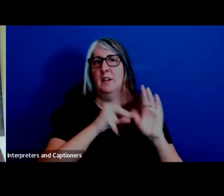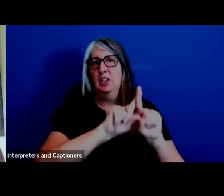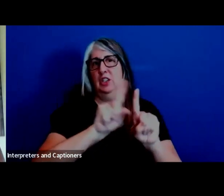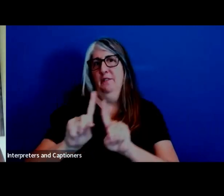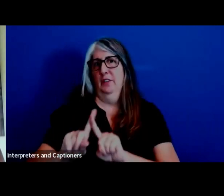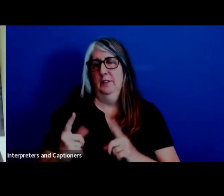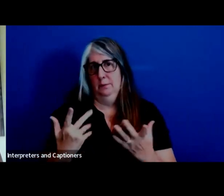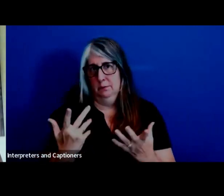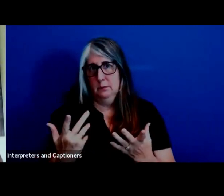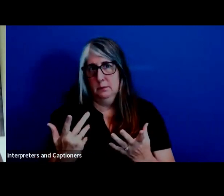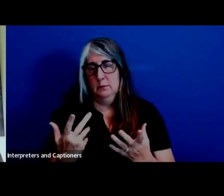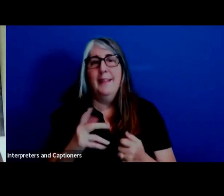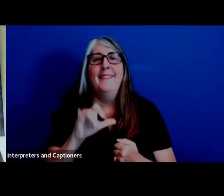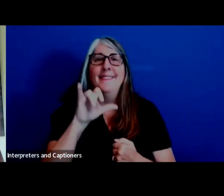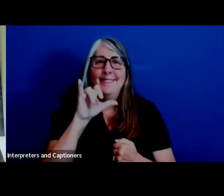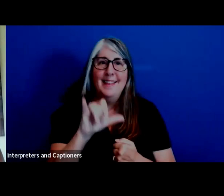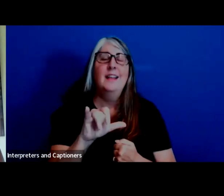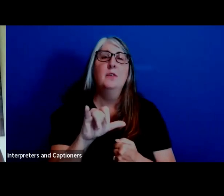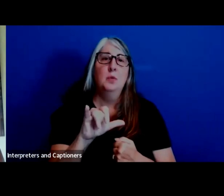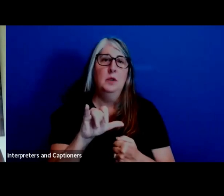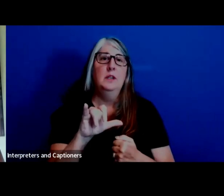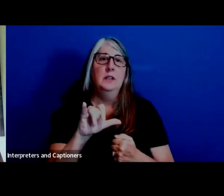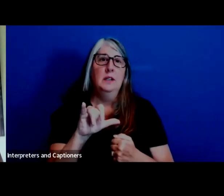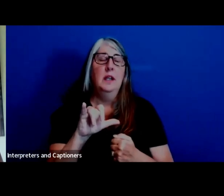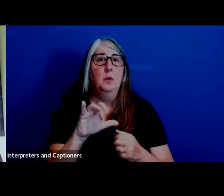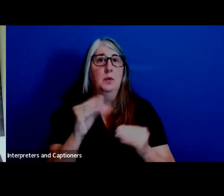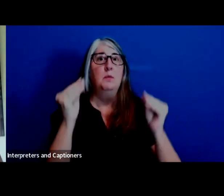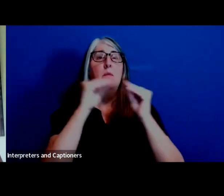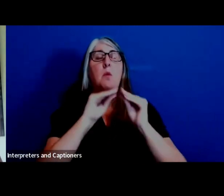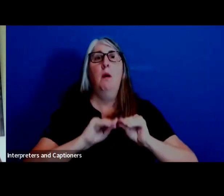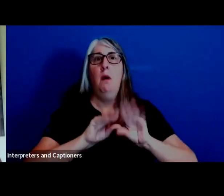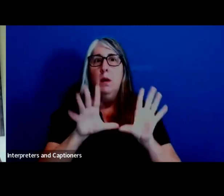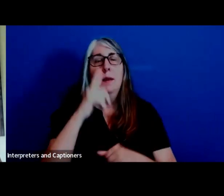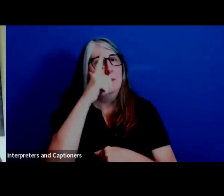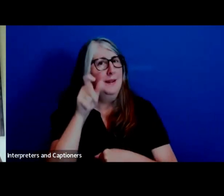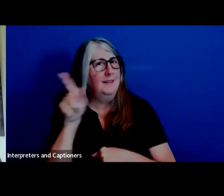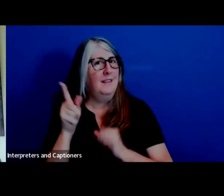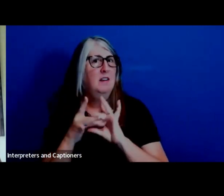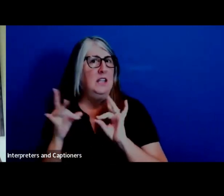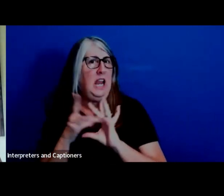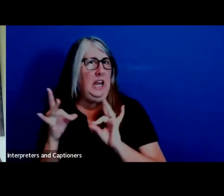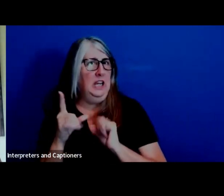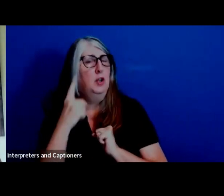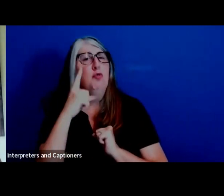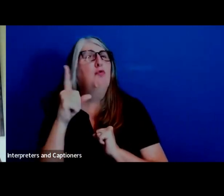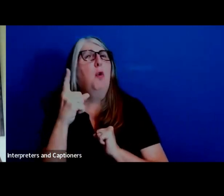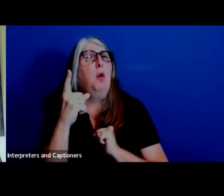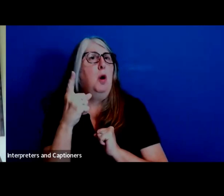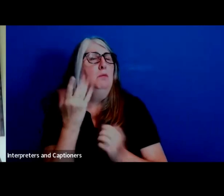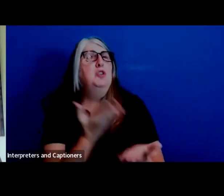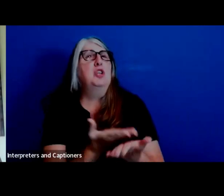And that's where things start to get a bit more odious, because they're saying that kind of to justify things that